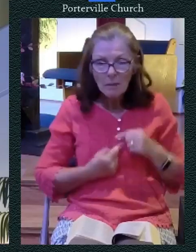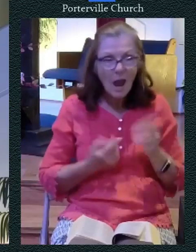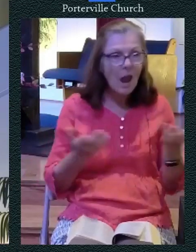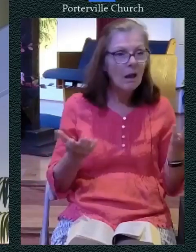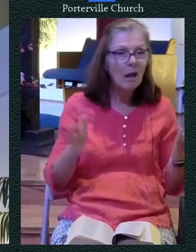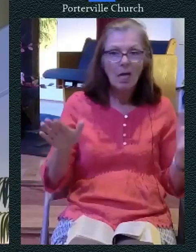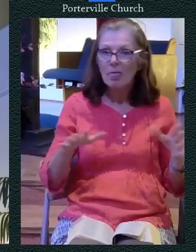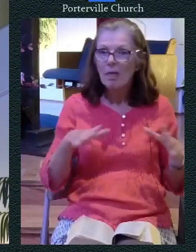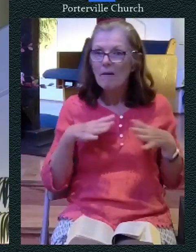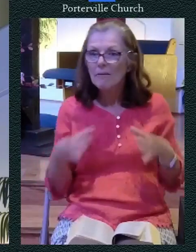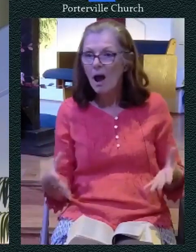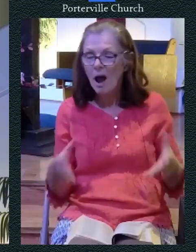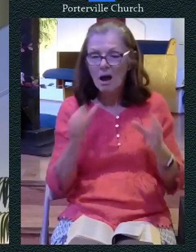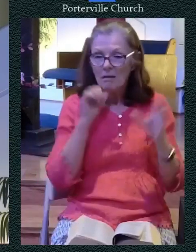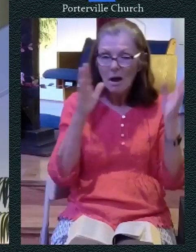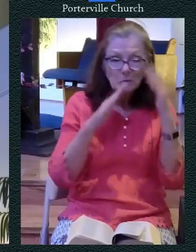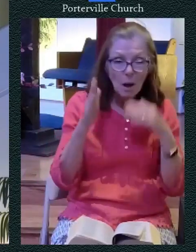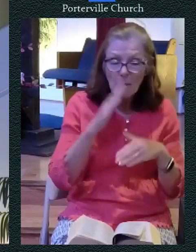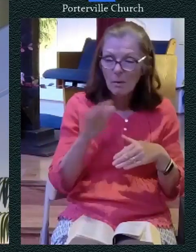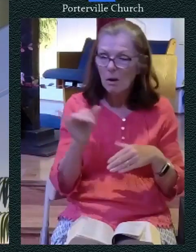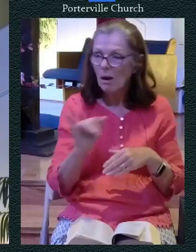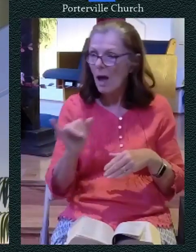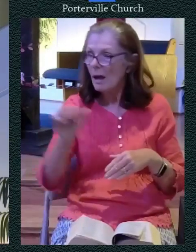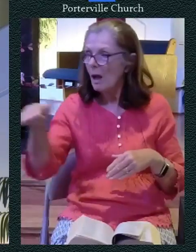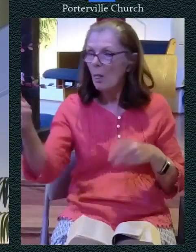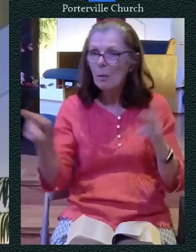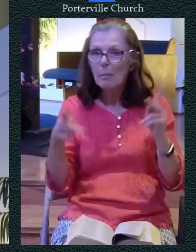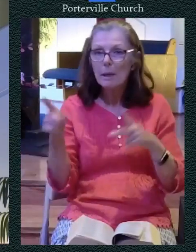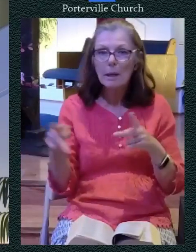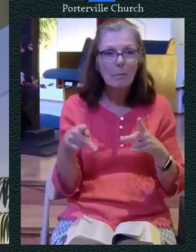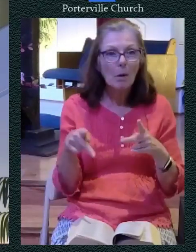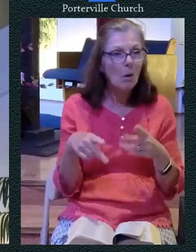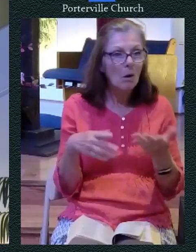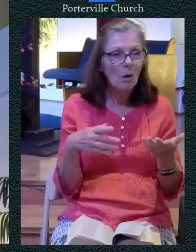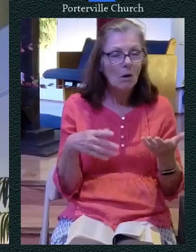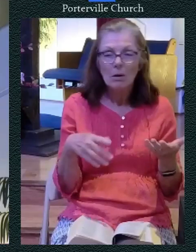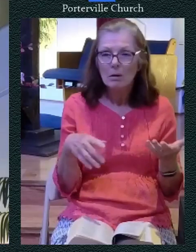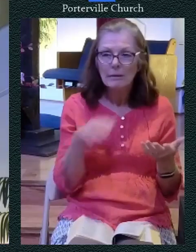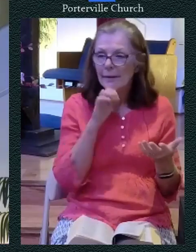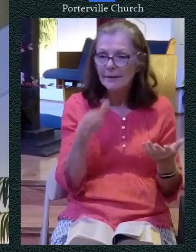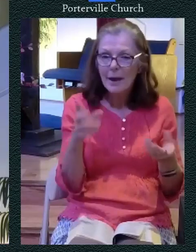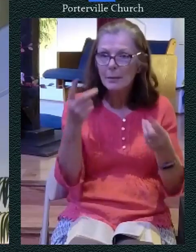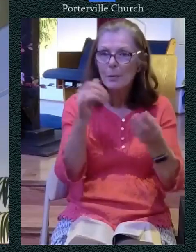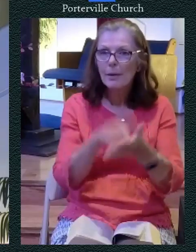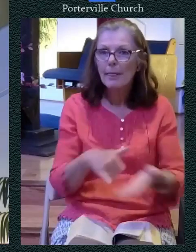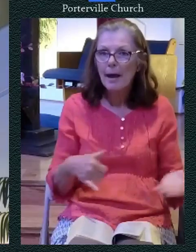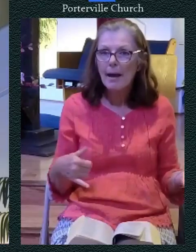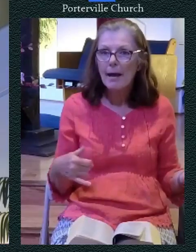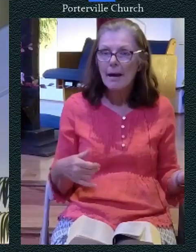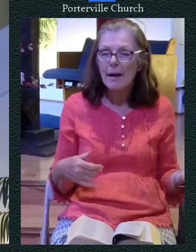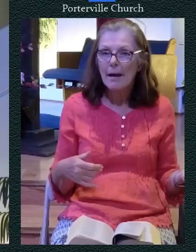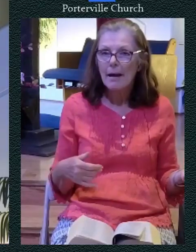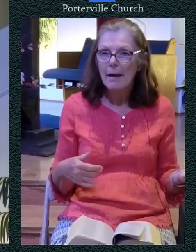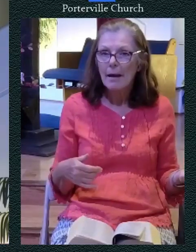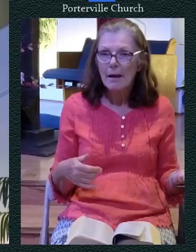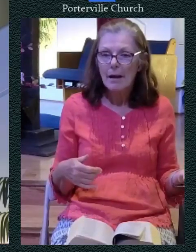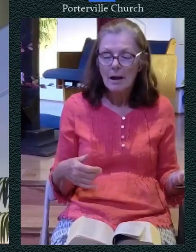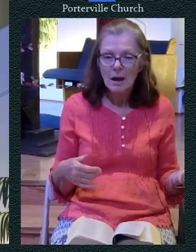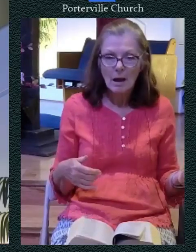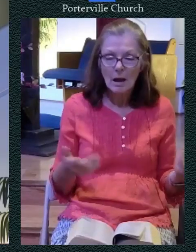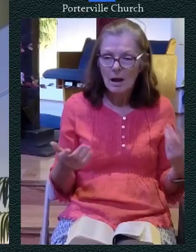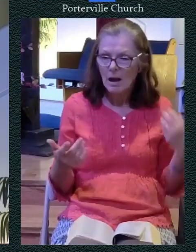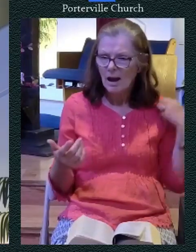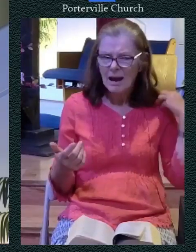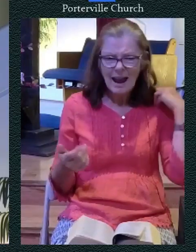are not in trouble as other men, nor are they plagued like mankind. Therefore pride is their necklace. The garment of violence covers